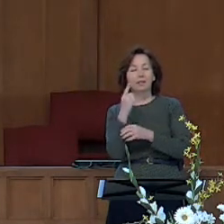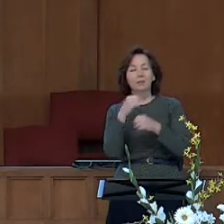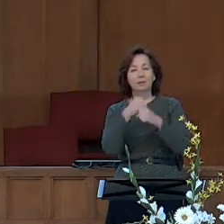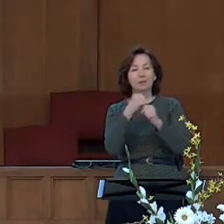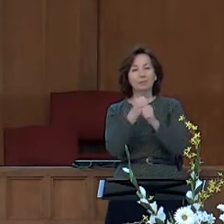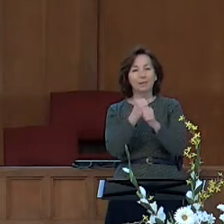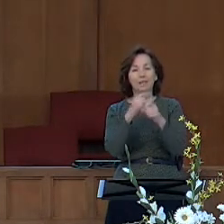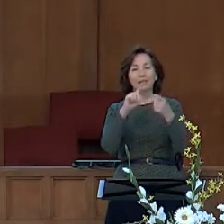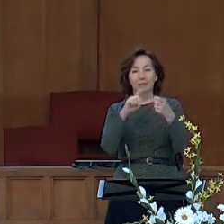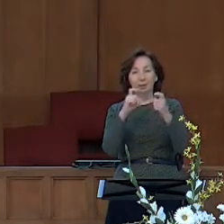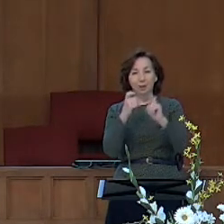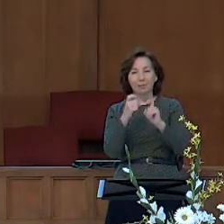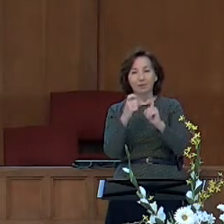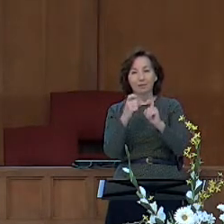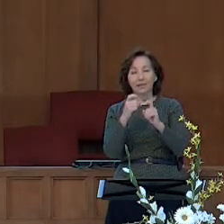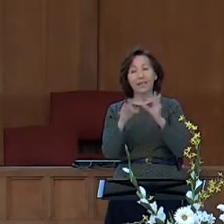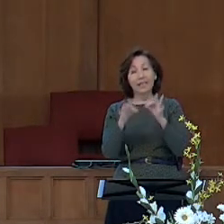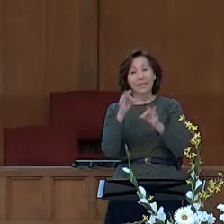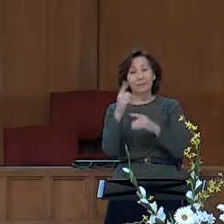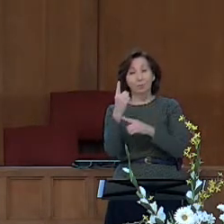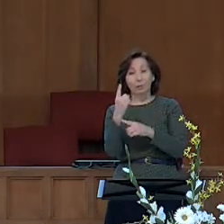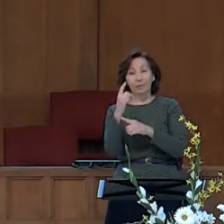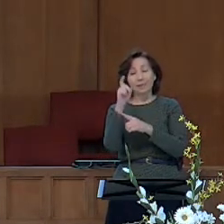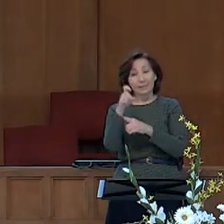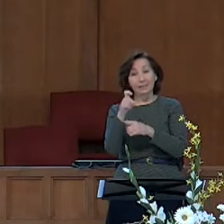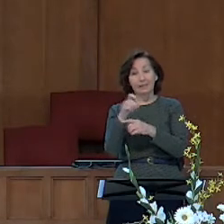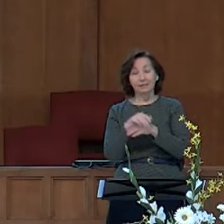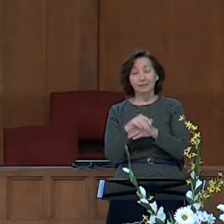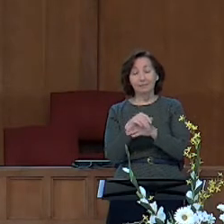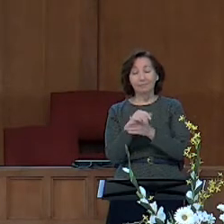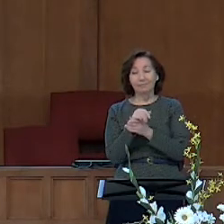adjustment. Well, if one is necessary, and usually there is.